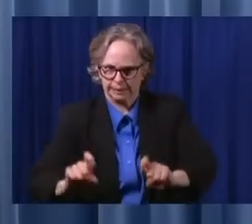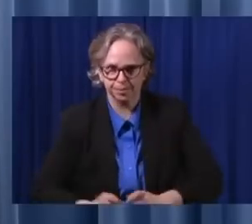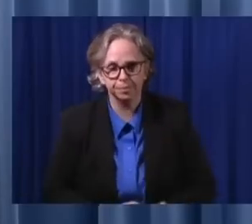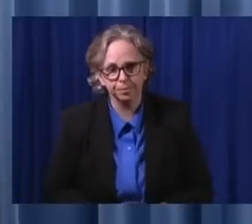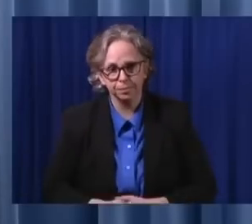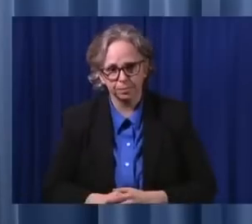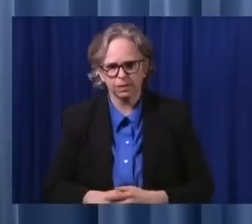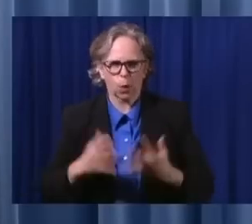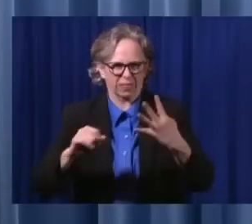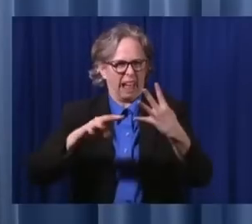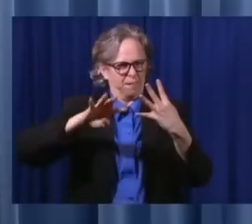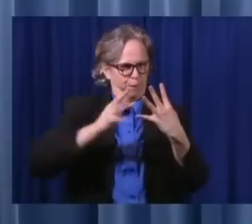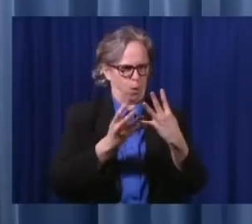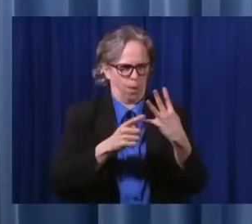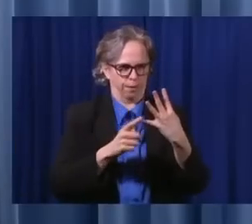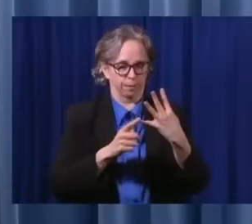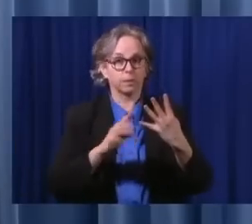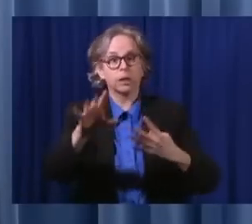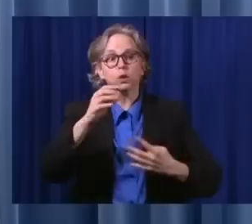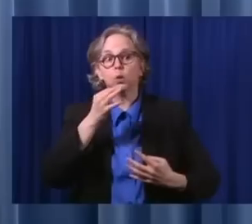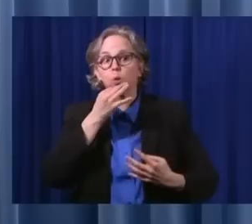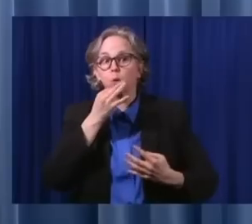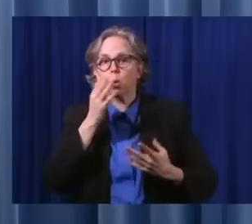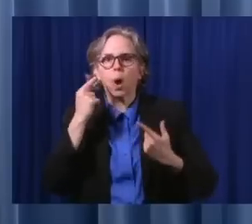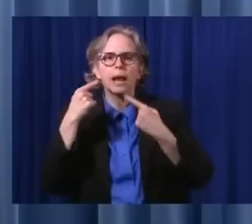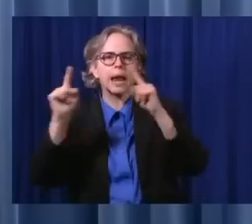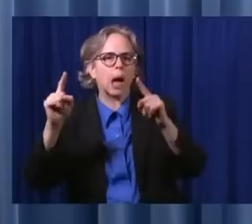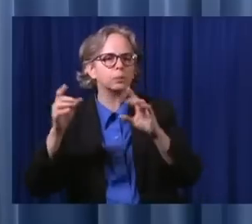be making that announcement.